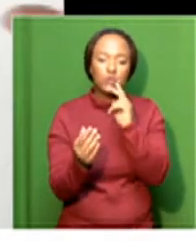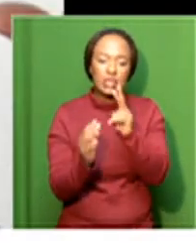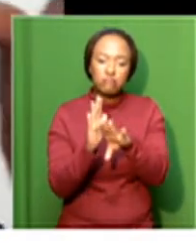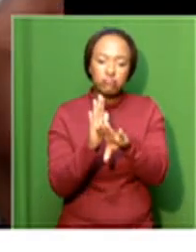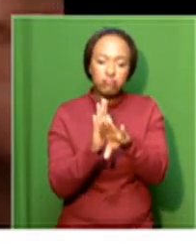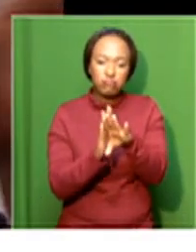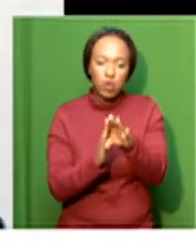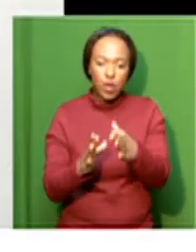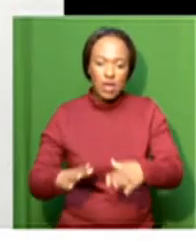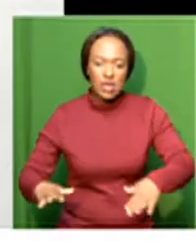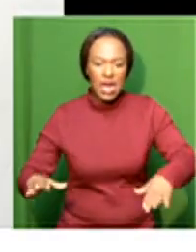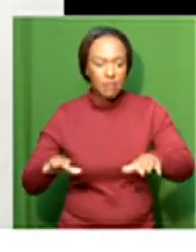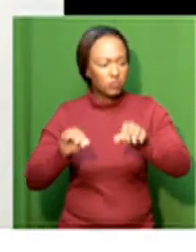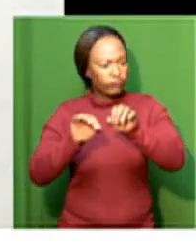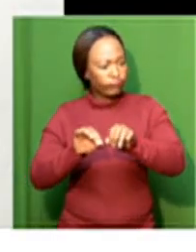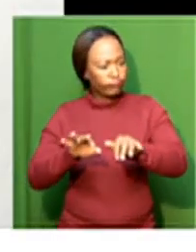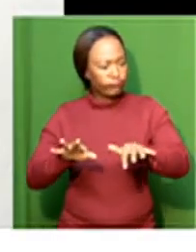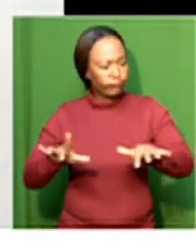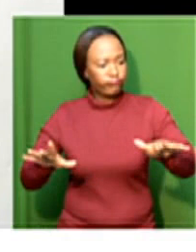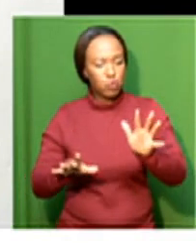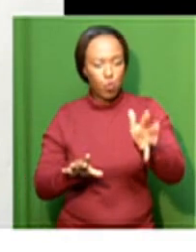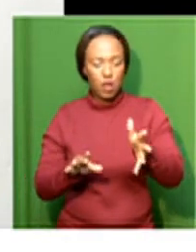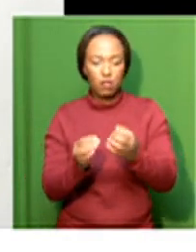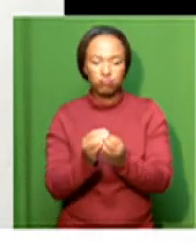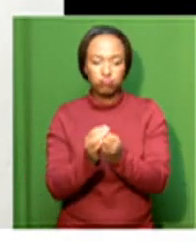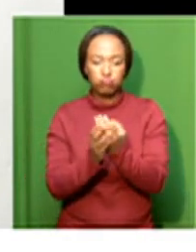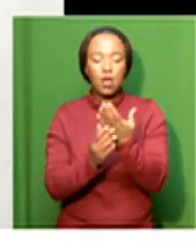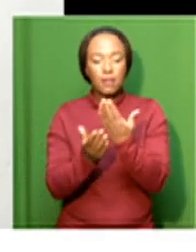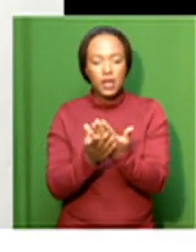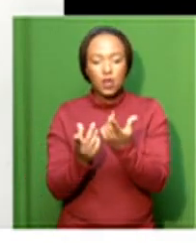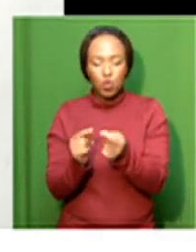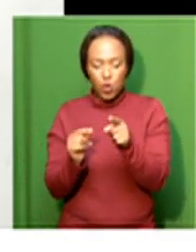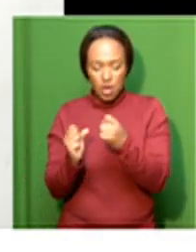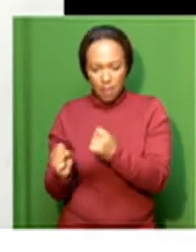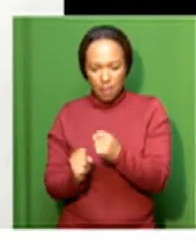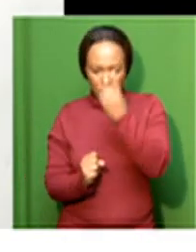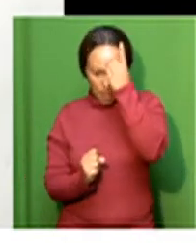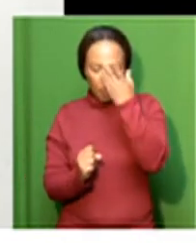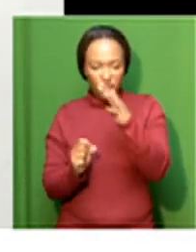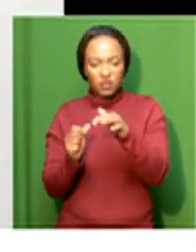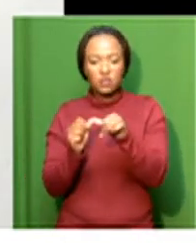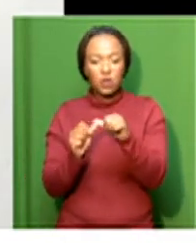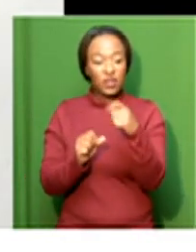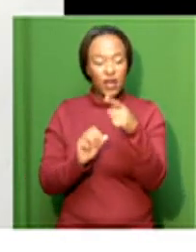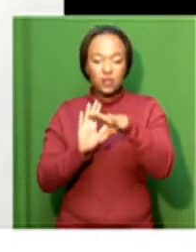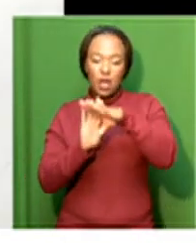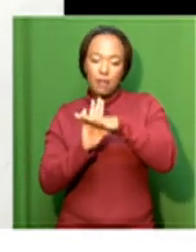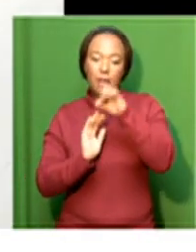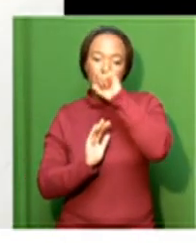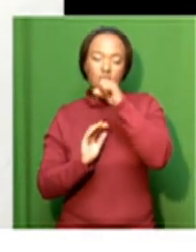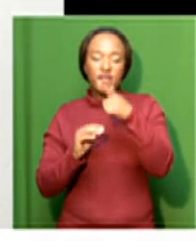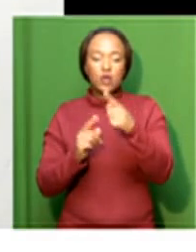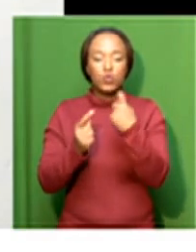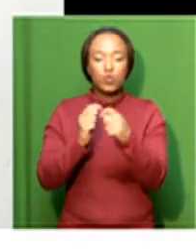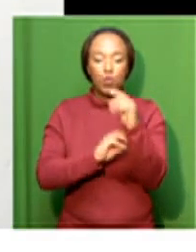to the dam, to the ends of the dam, So for me, it was like, I can do this while I'm here, and we actually did it because the first album actually sold gold